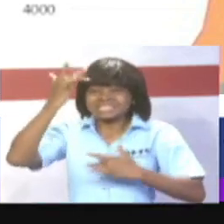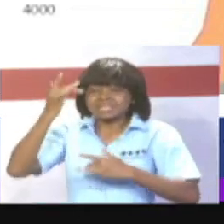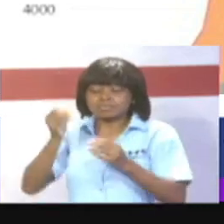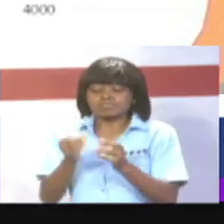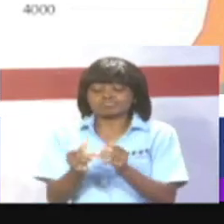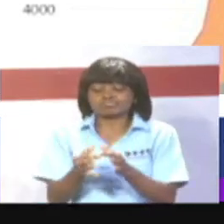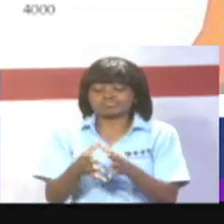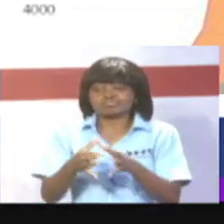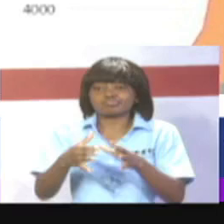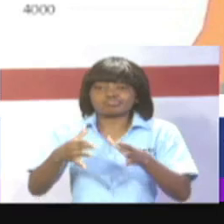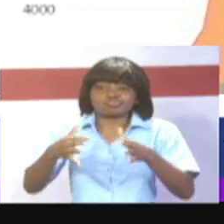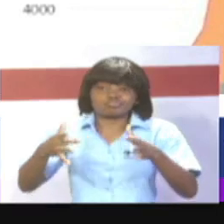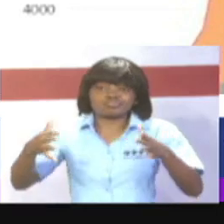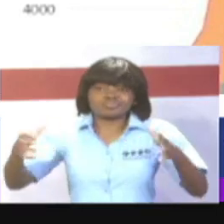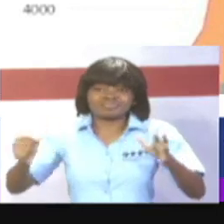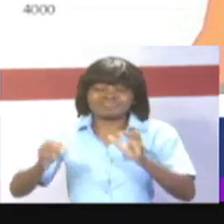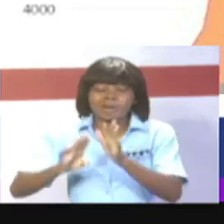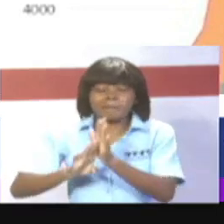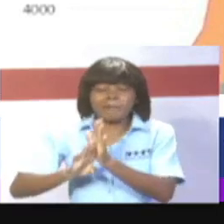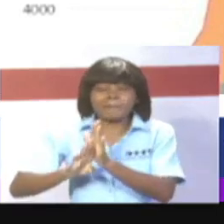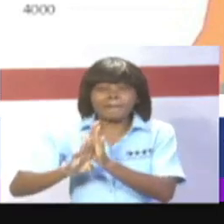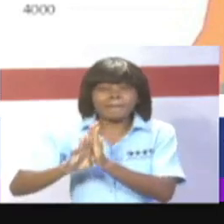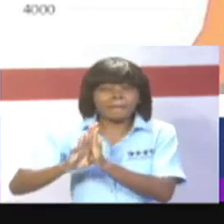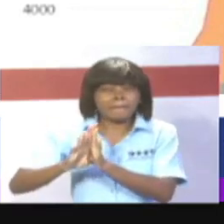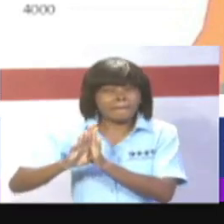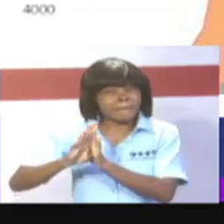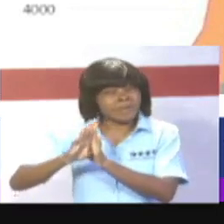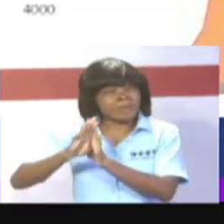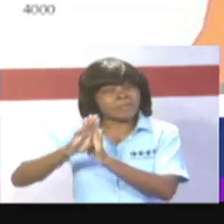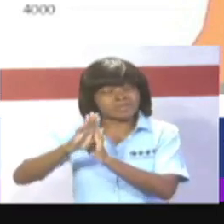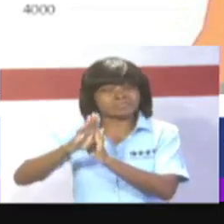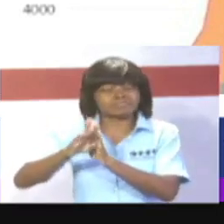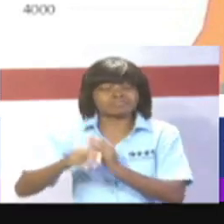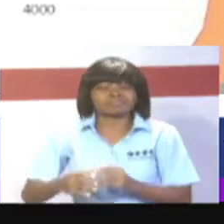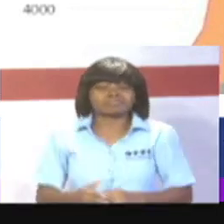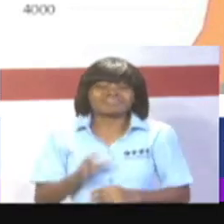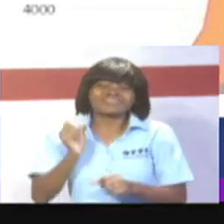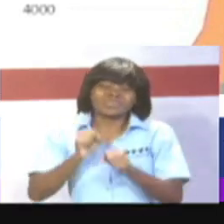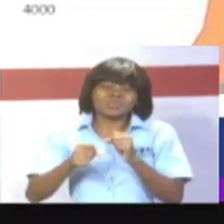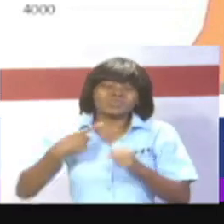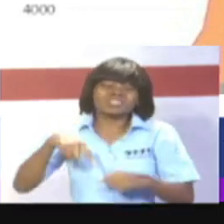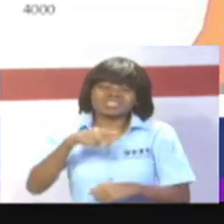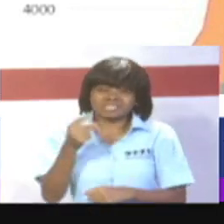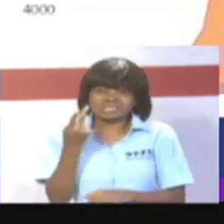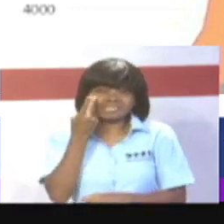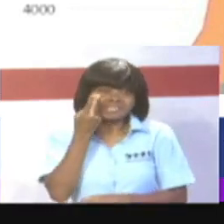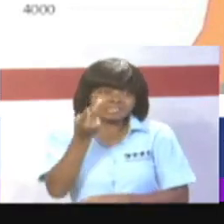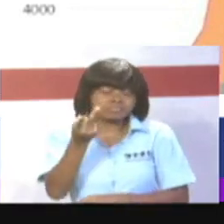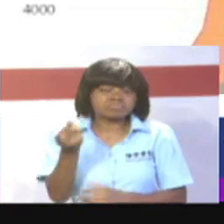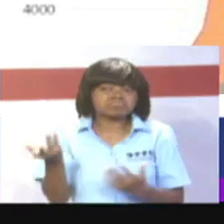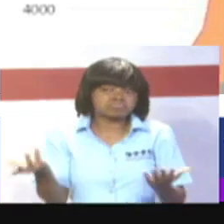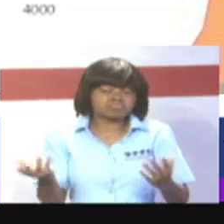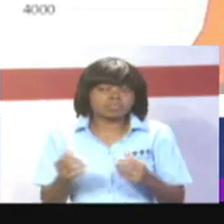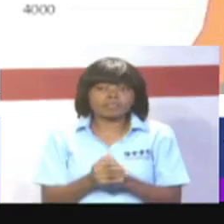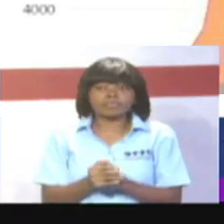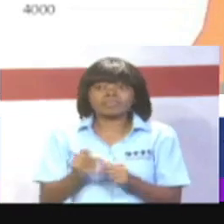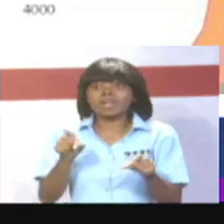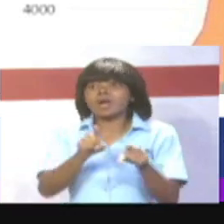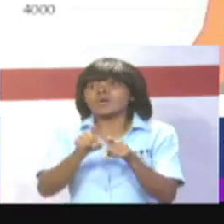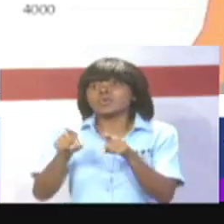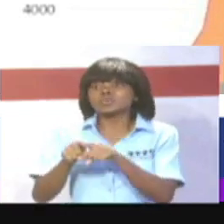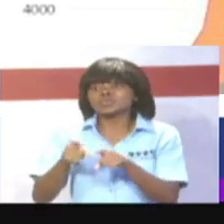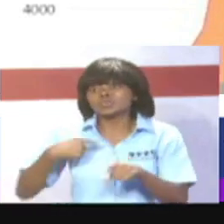We saw basically similar numbers of cases for July in fuchsia, August in